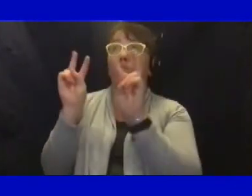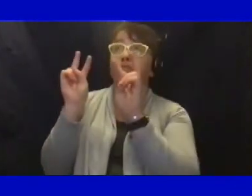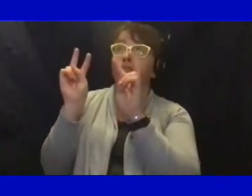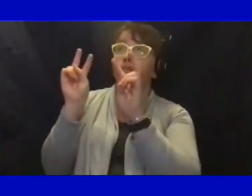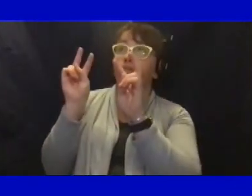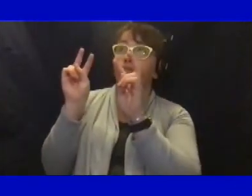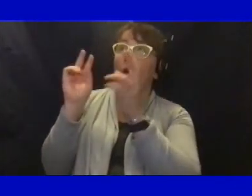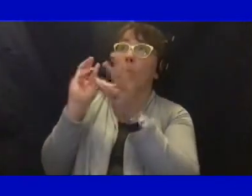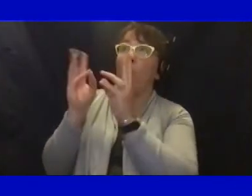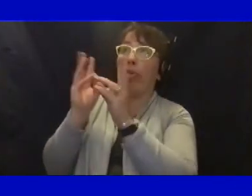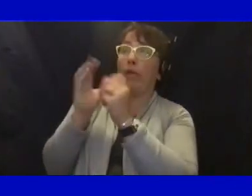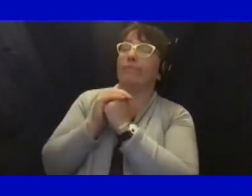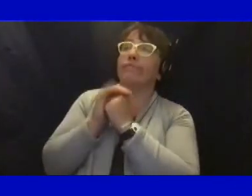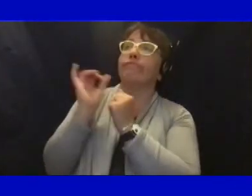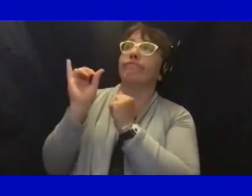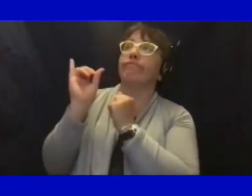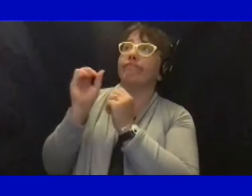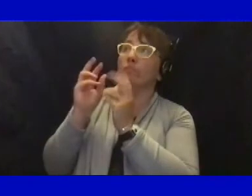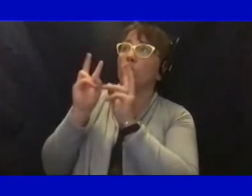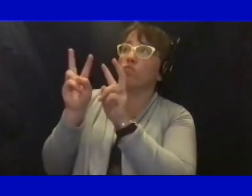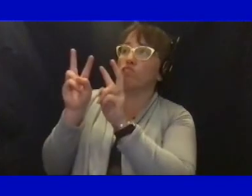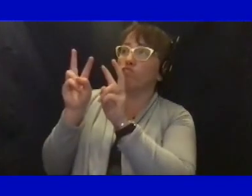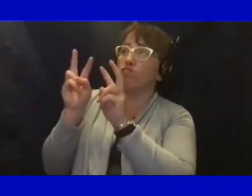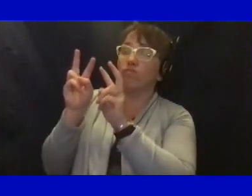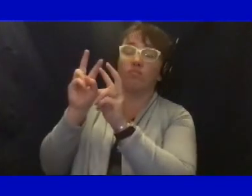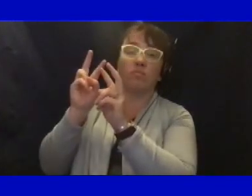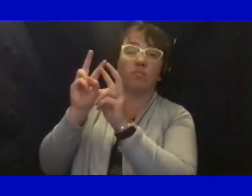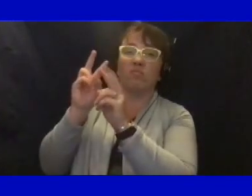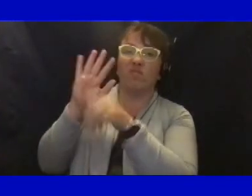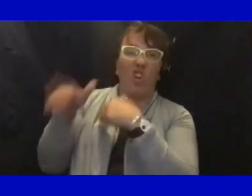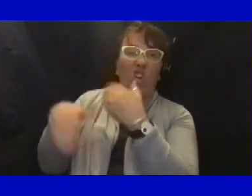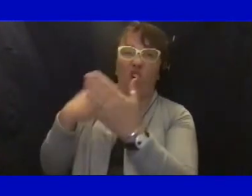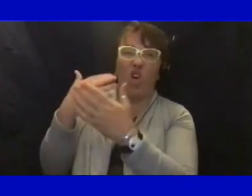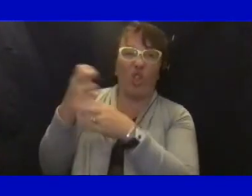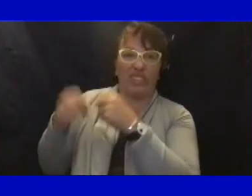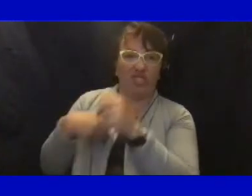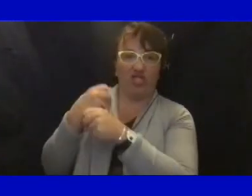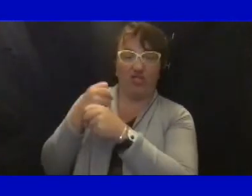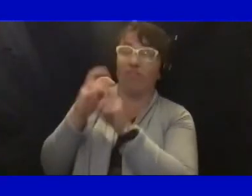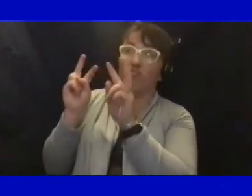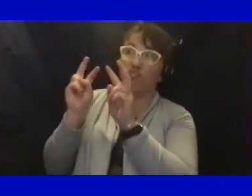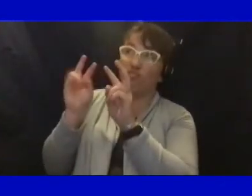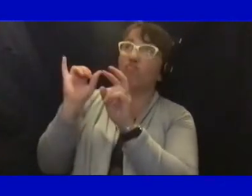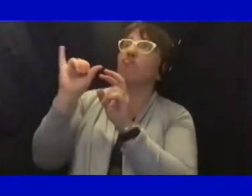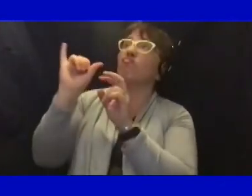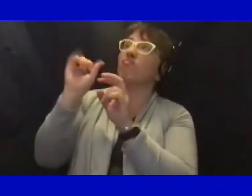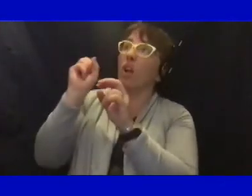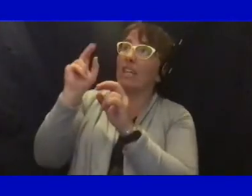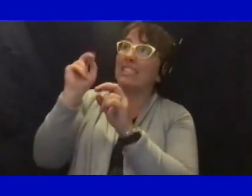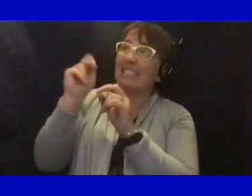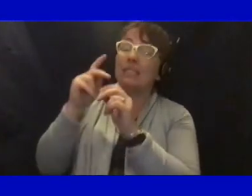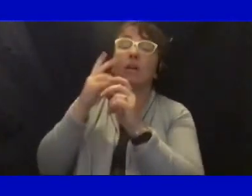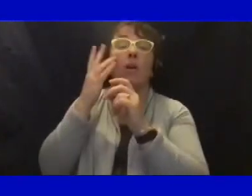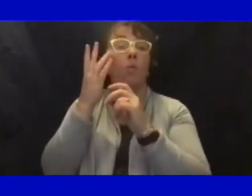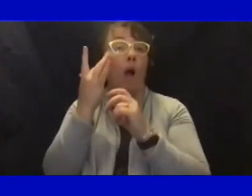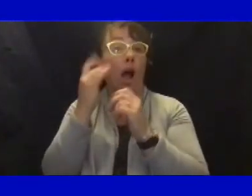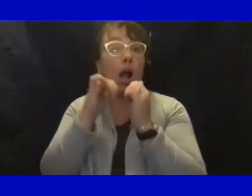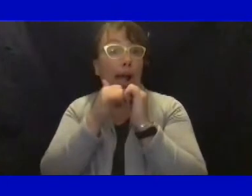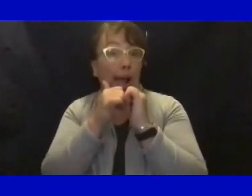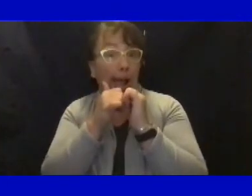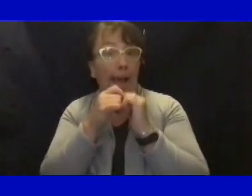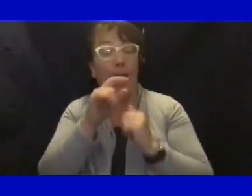weather, 365. And we are able to monitor the weather using various tools,